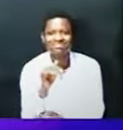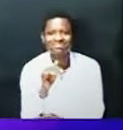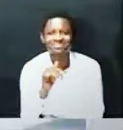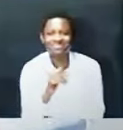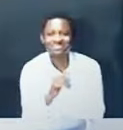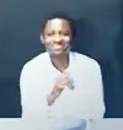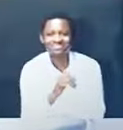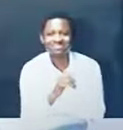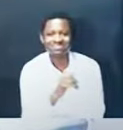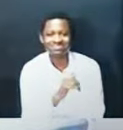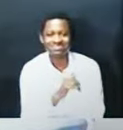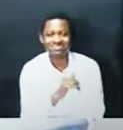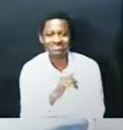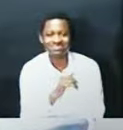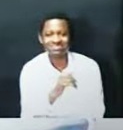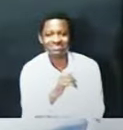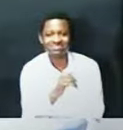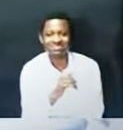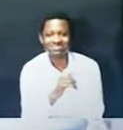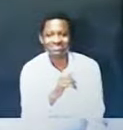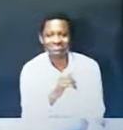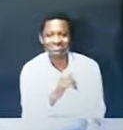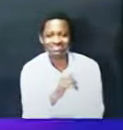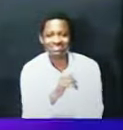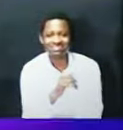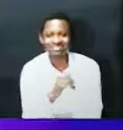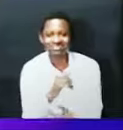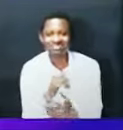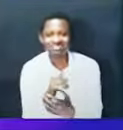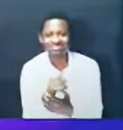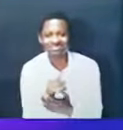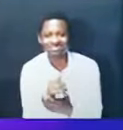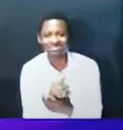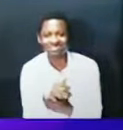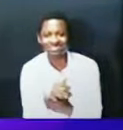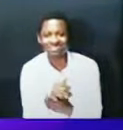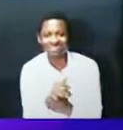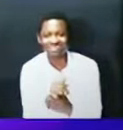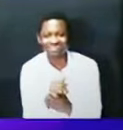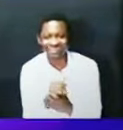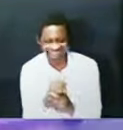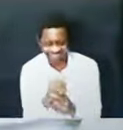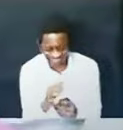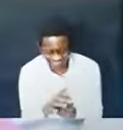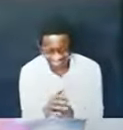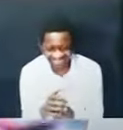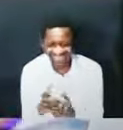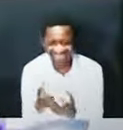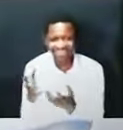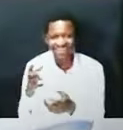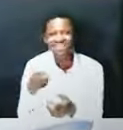Ya ken kan fi mose ho me di kan. Eti edionunum. And say oh yes, I shall be offer.